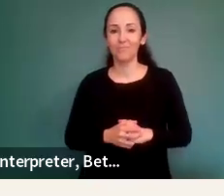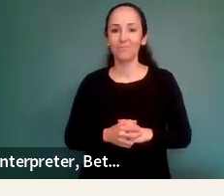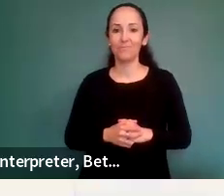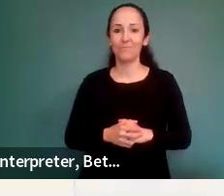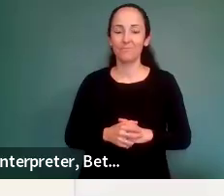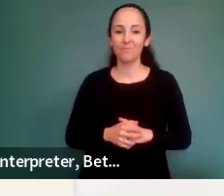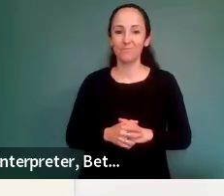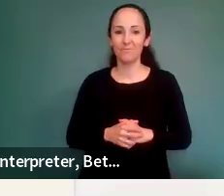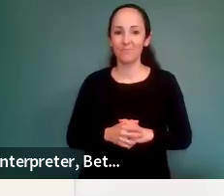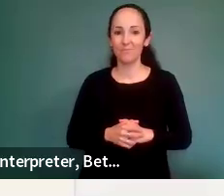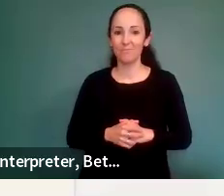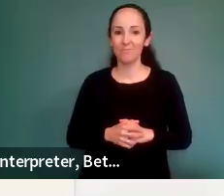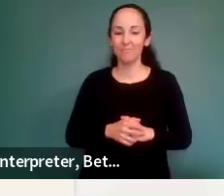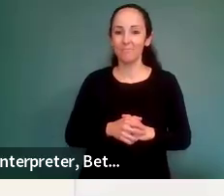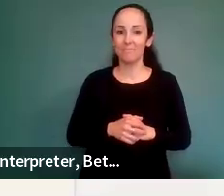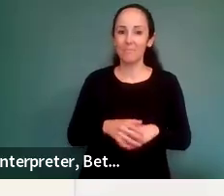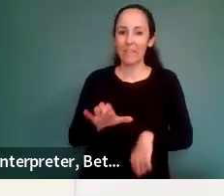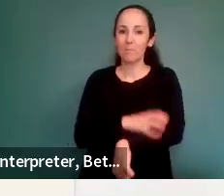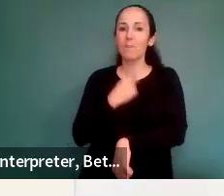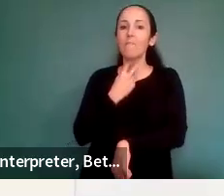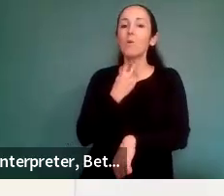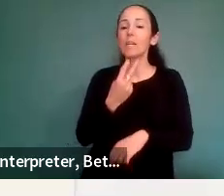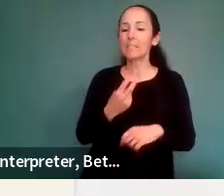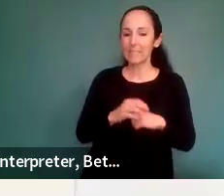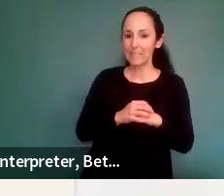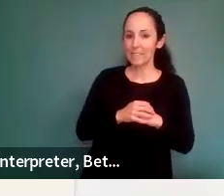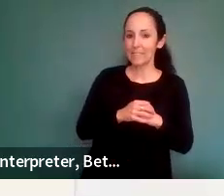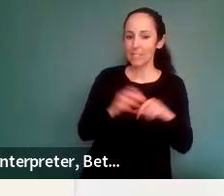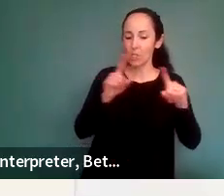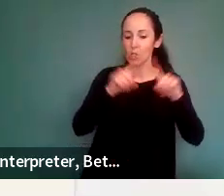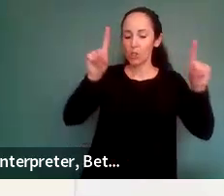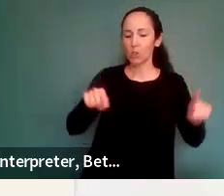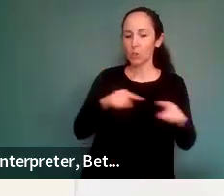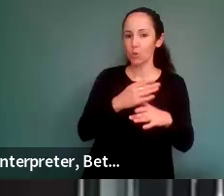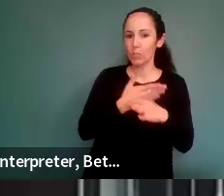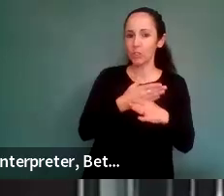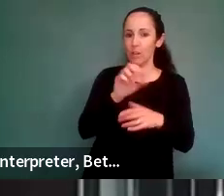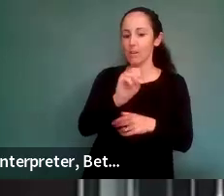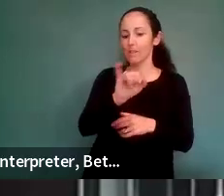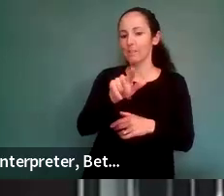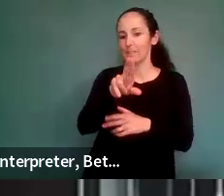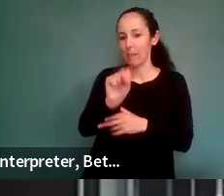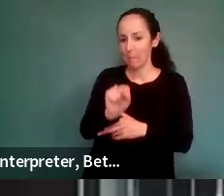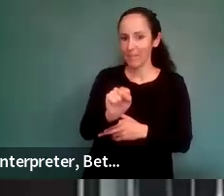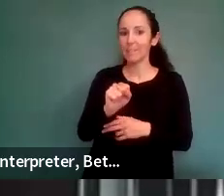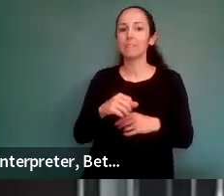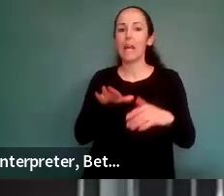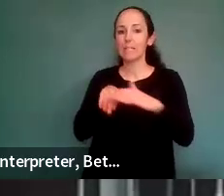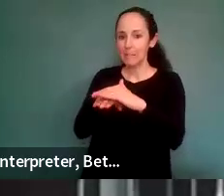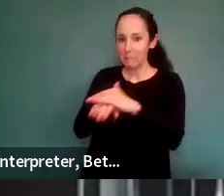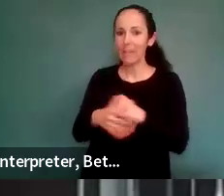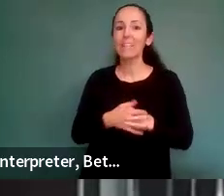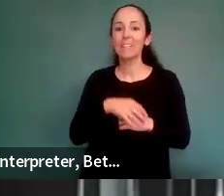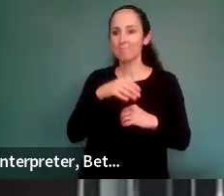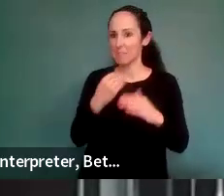Escape. Ready. Oops. Screen share syllabus. Access intro to screen share syllabus. Screen sharing meeting. Alt. And now